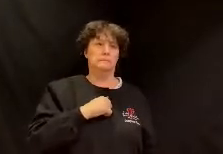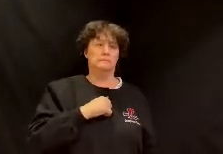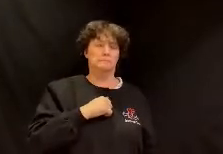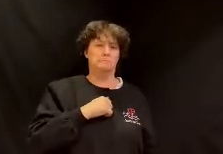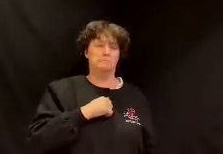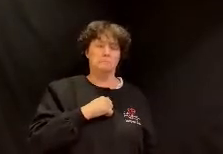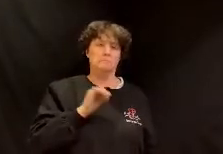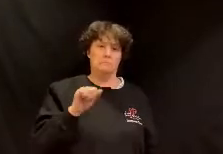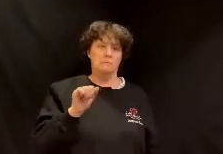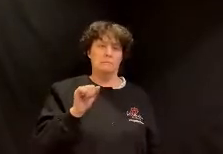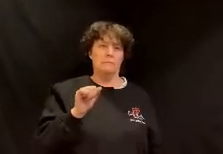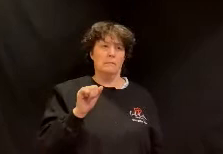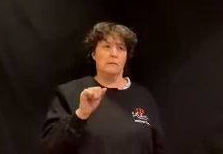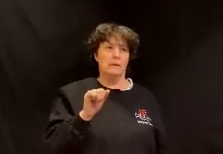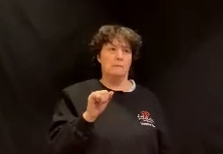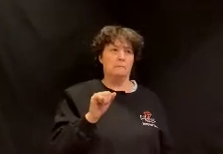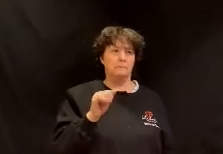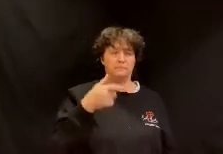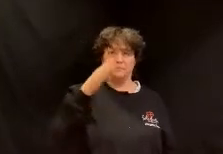He seems to quantify it.